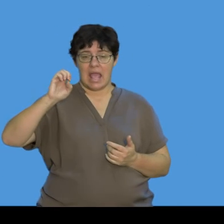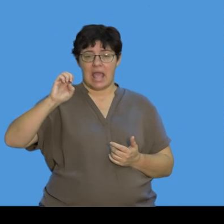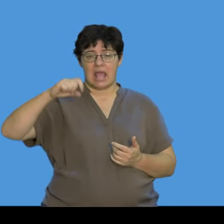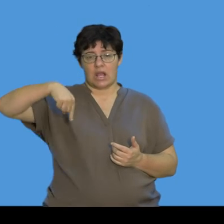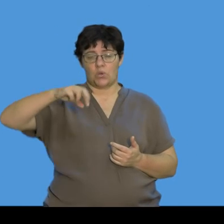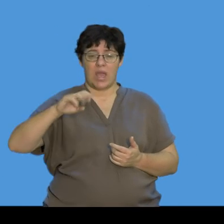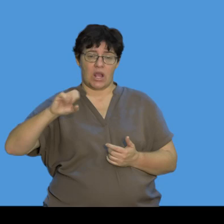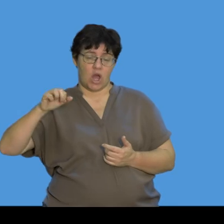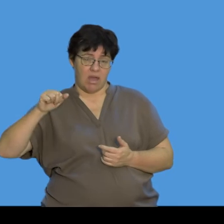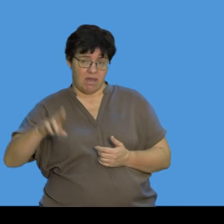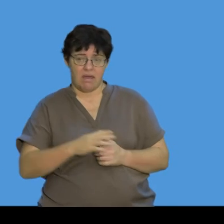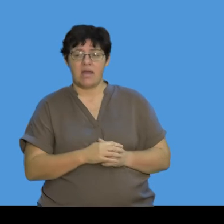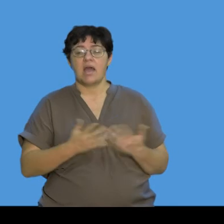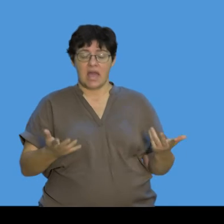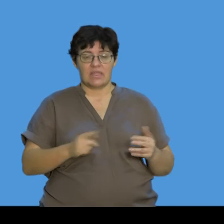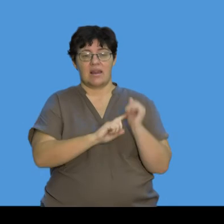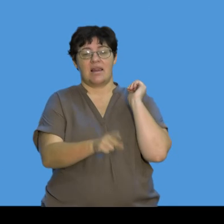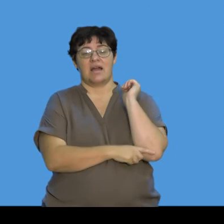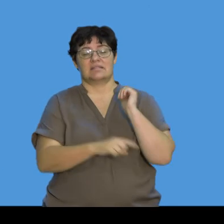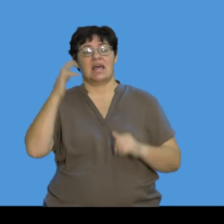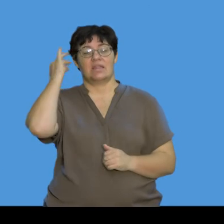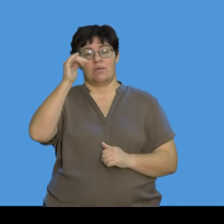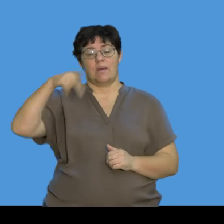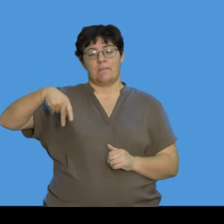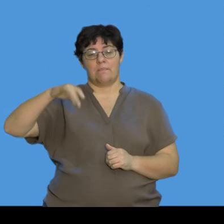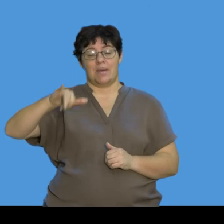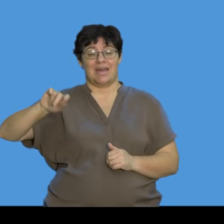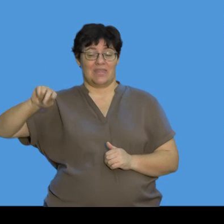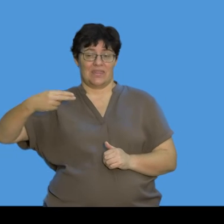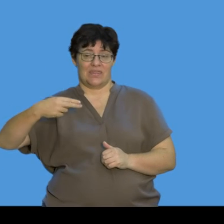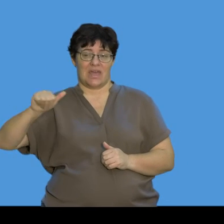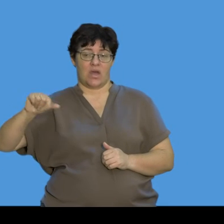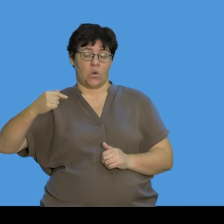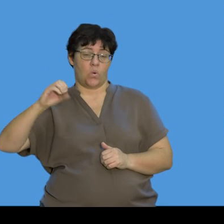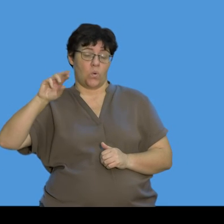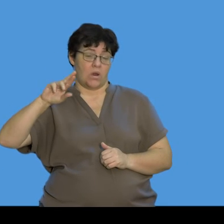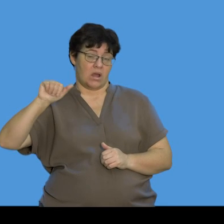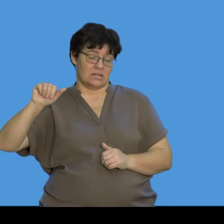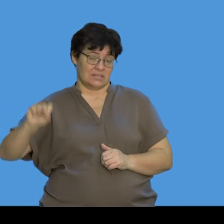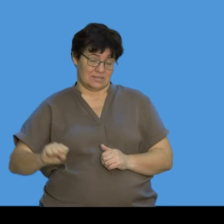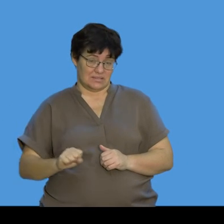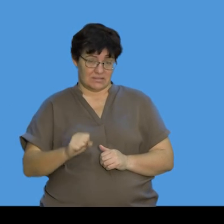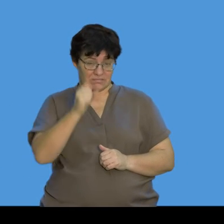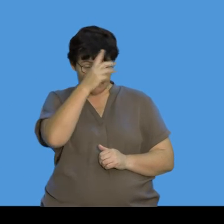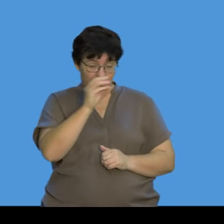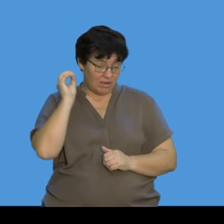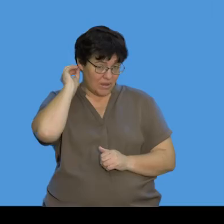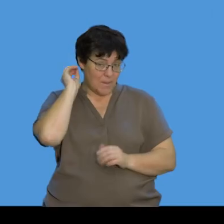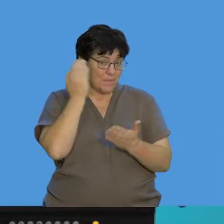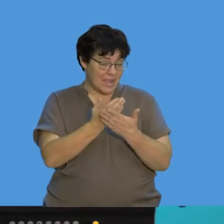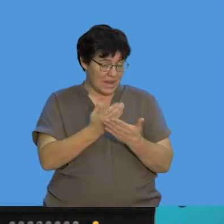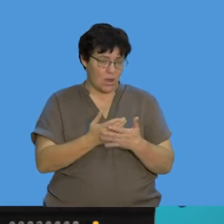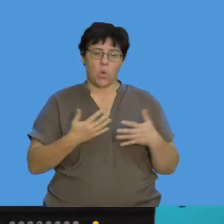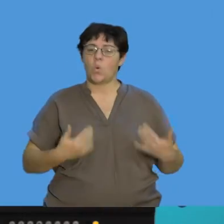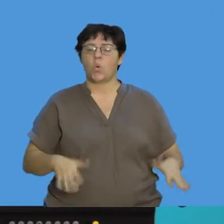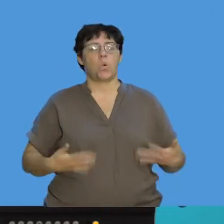so far. And then the last thing is the Theorem of Pythagoras. I promise you, if you do recall that, it will